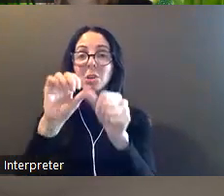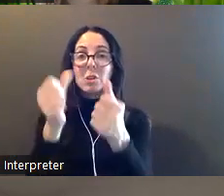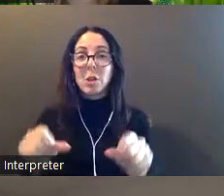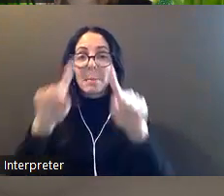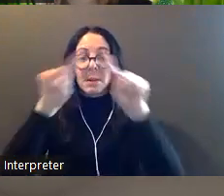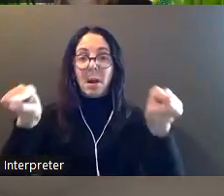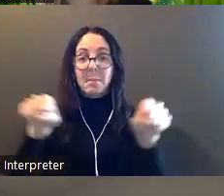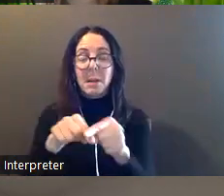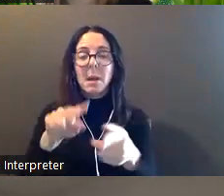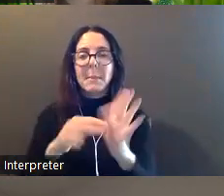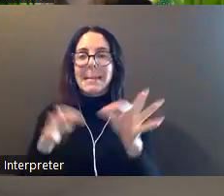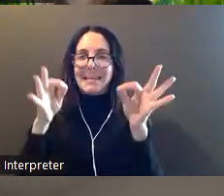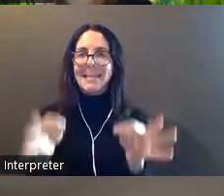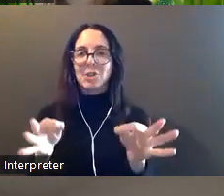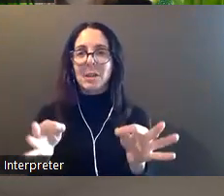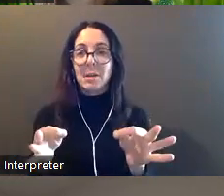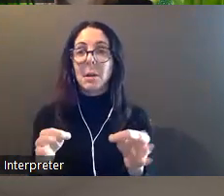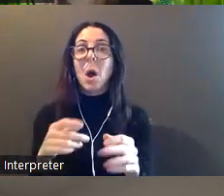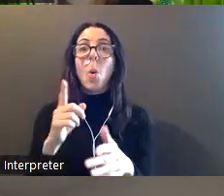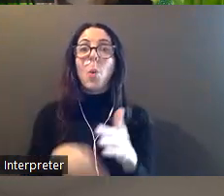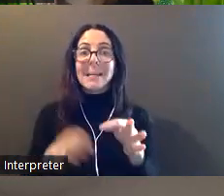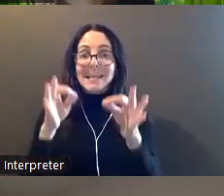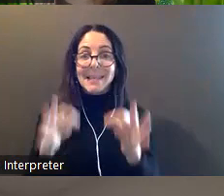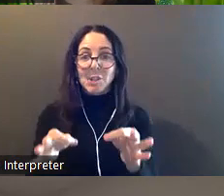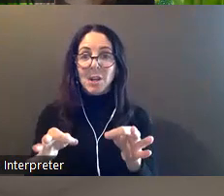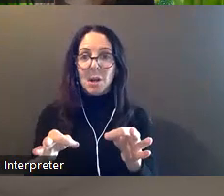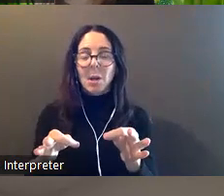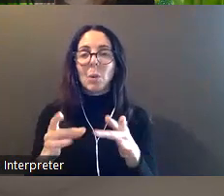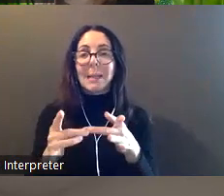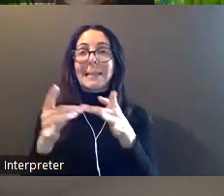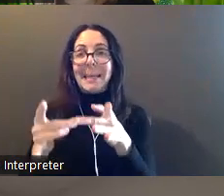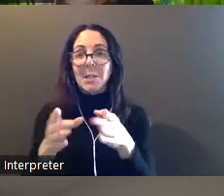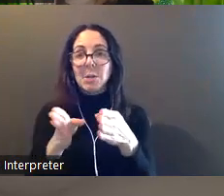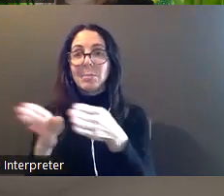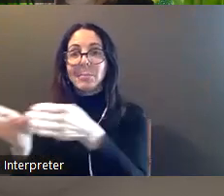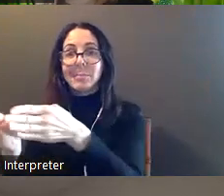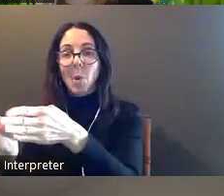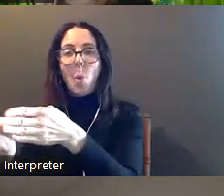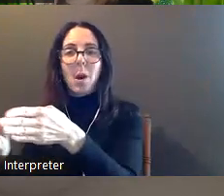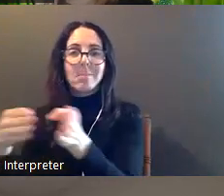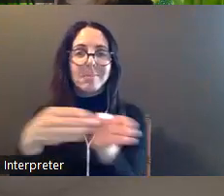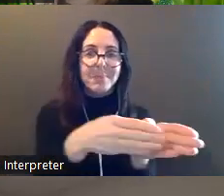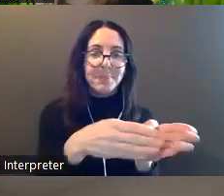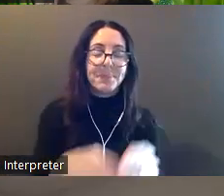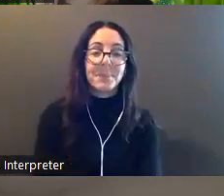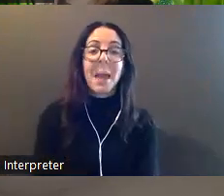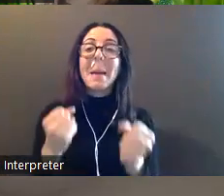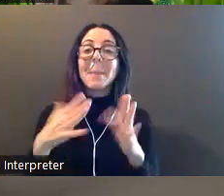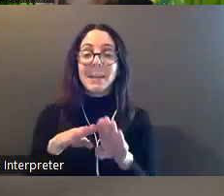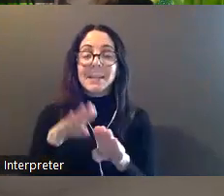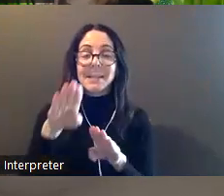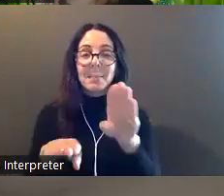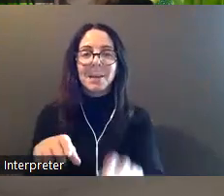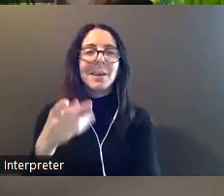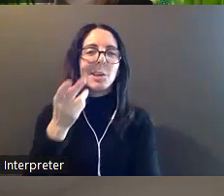points. The decision you make determines the path you will take to address the issue. Many steps have pentagons, which